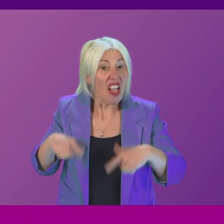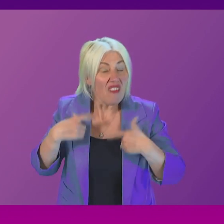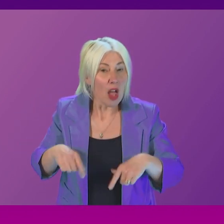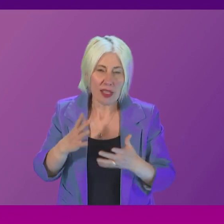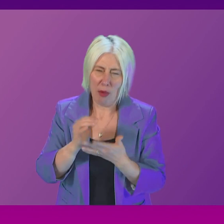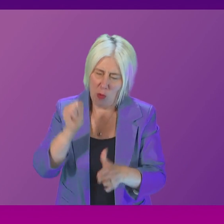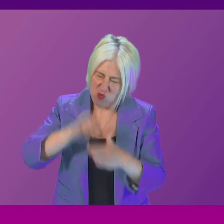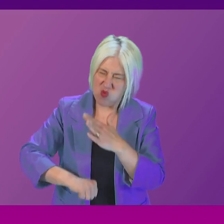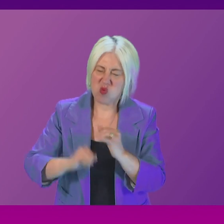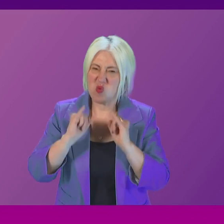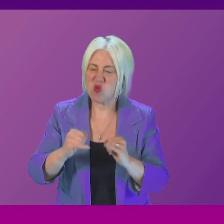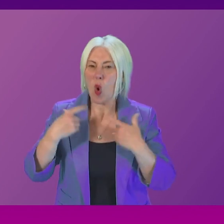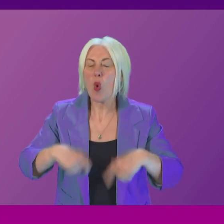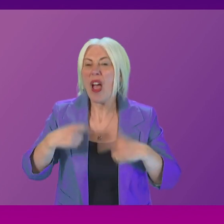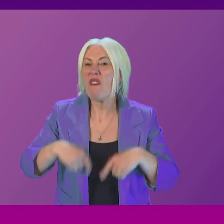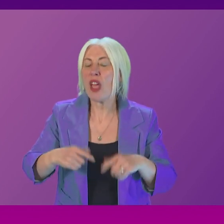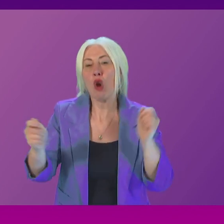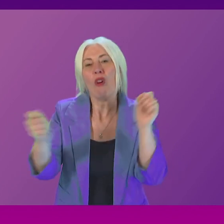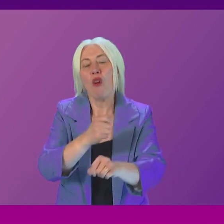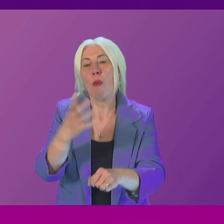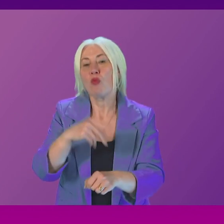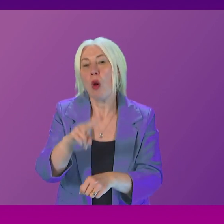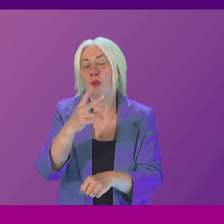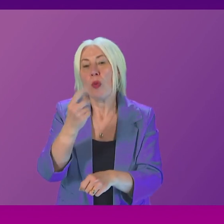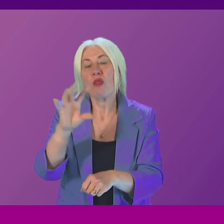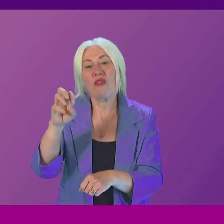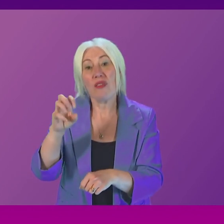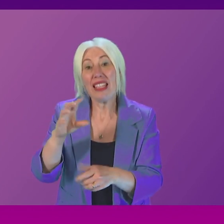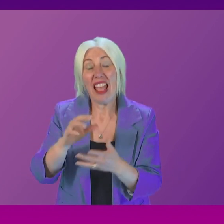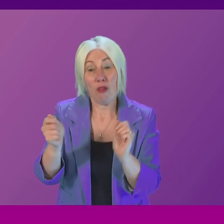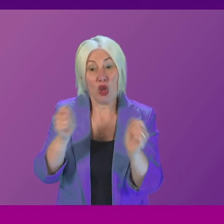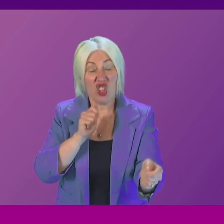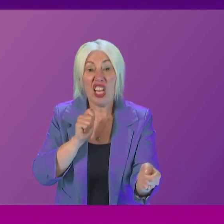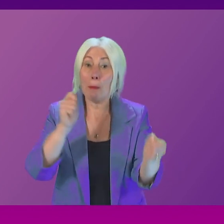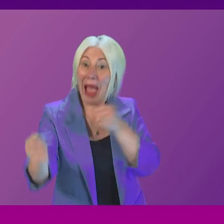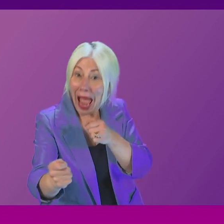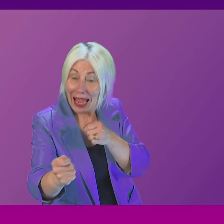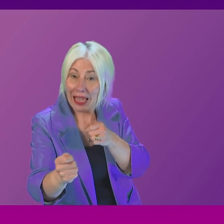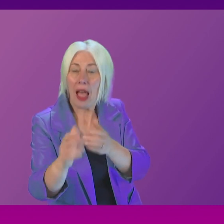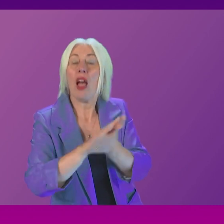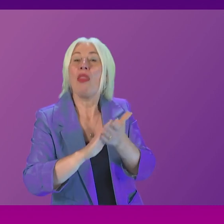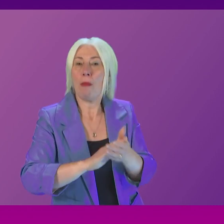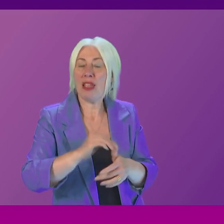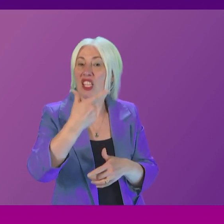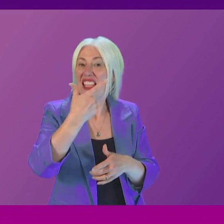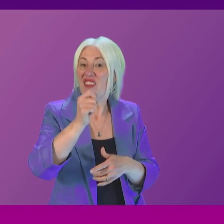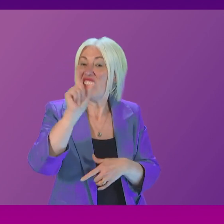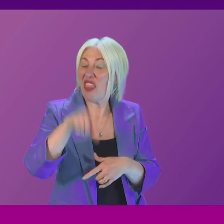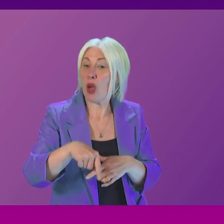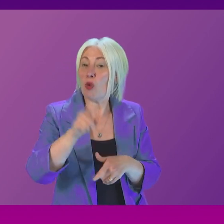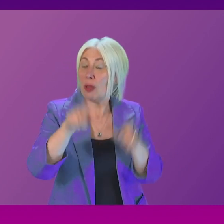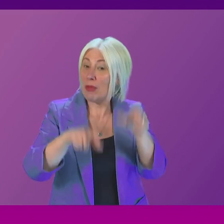regressive welfare reforms that have occurred since 2015, 70,000 people would be brought out of poverty. And that includes